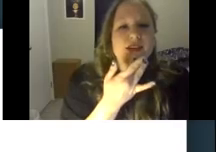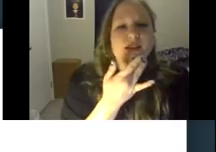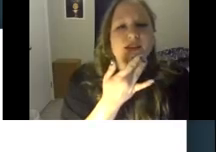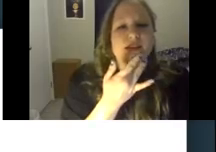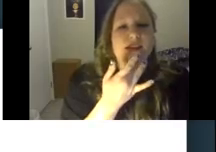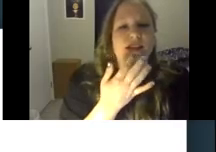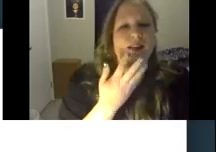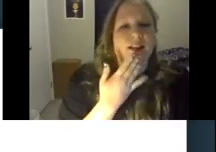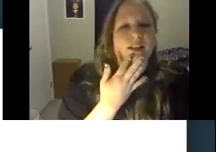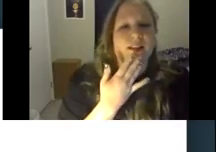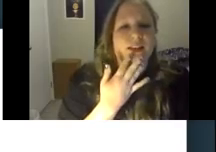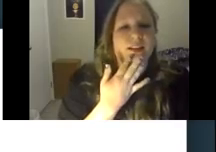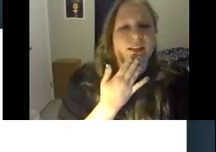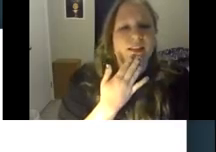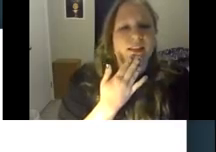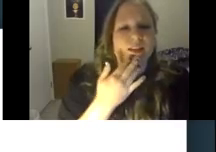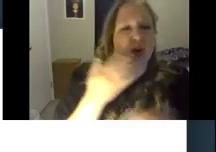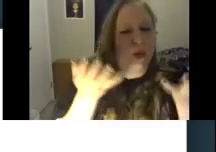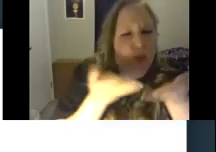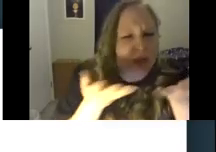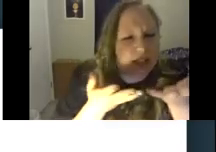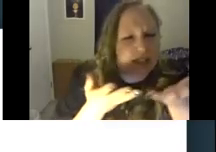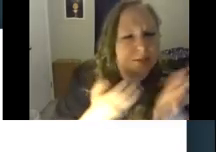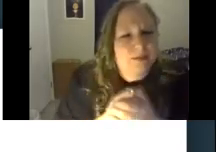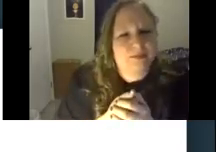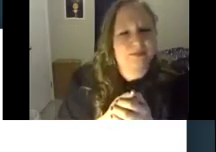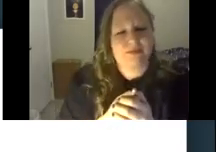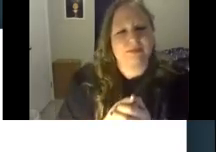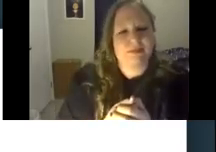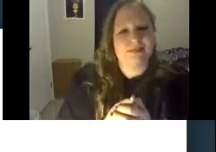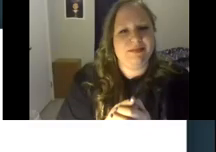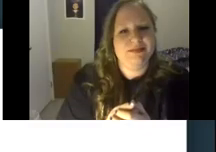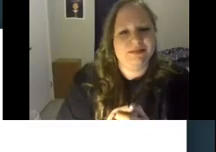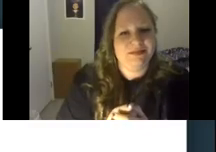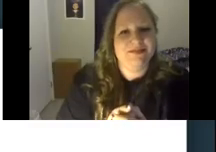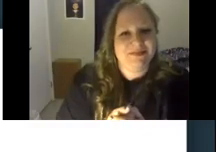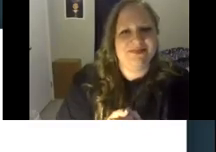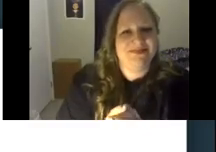favorite color, what?